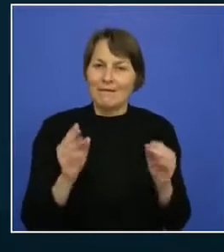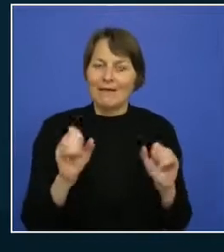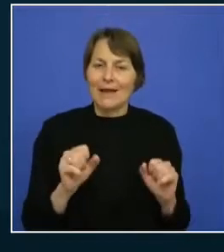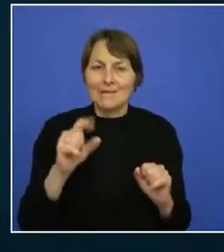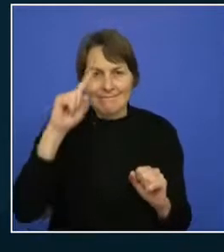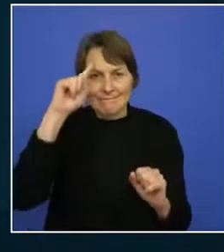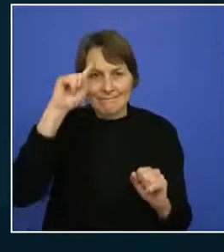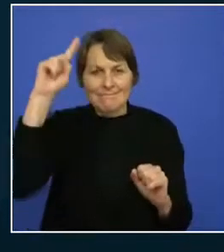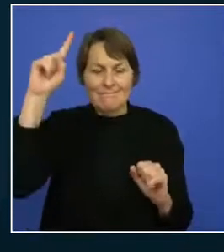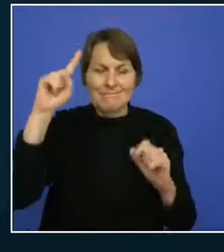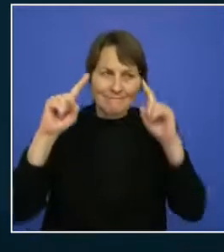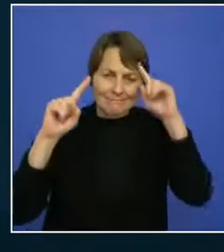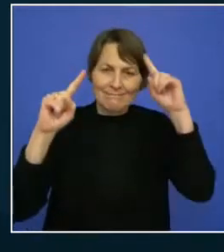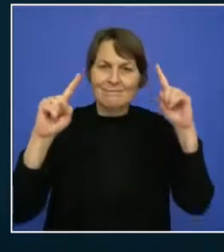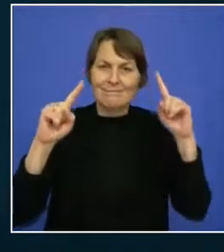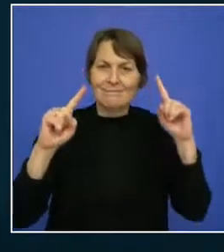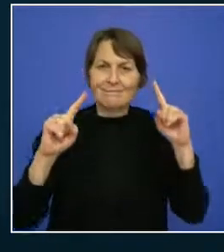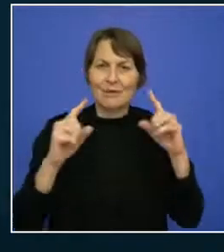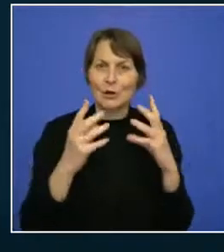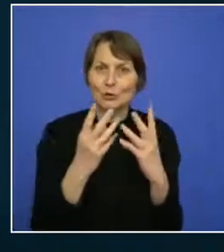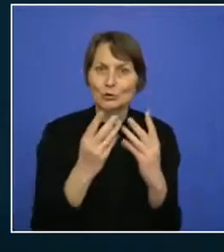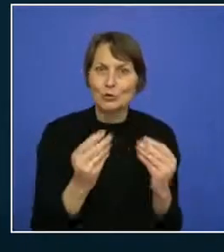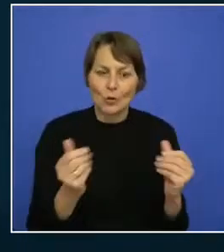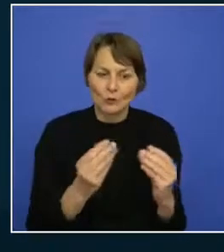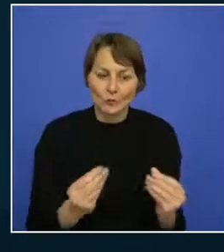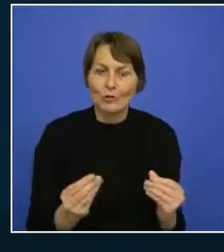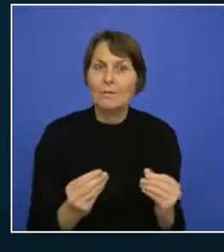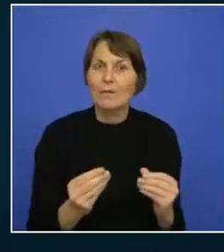solutions in a super different way.